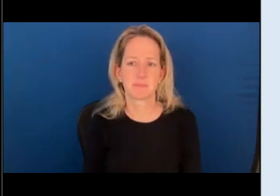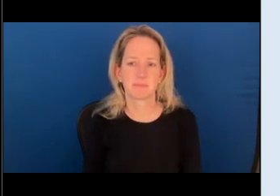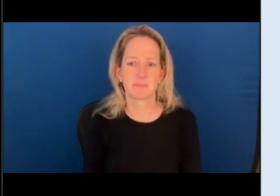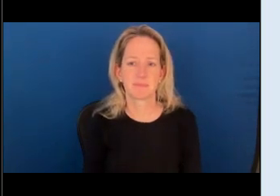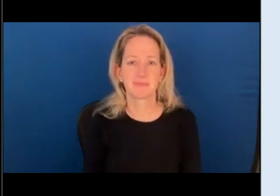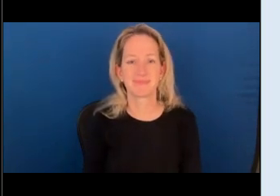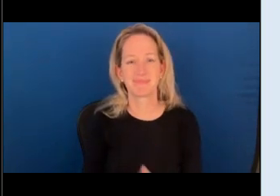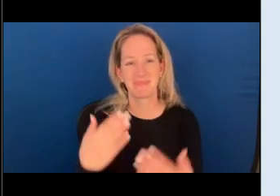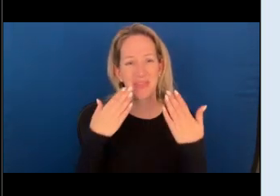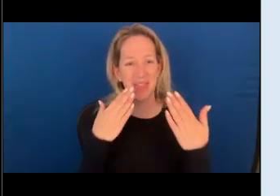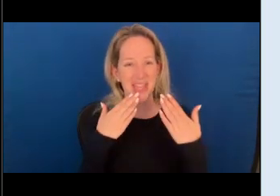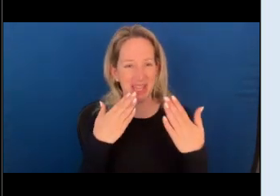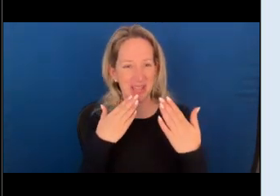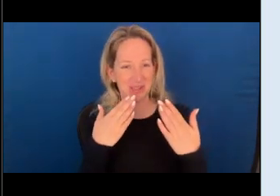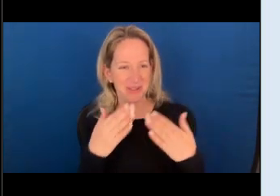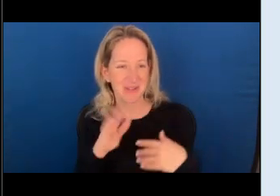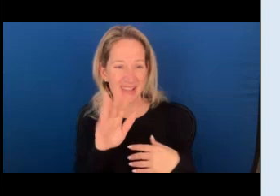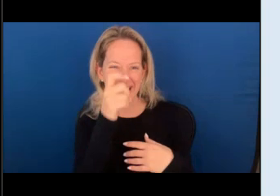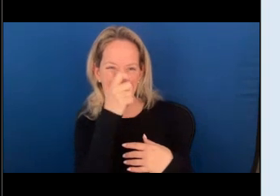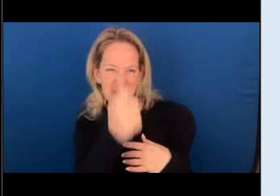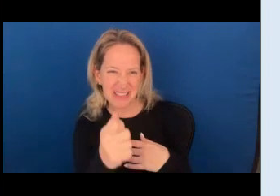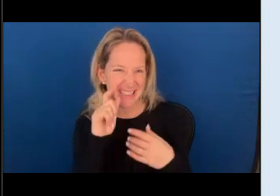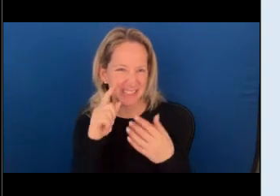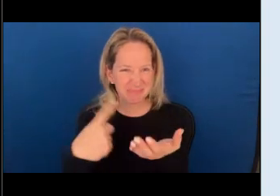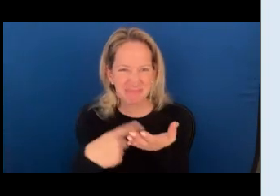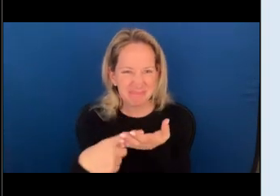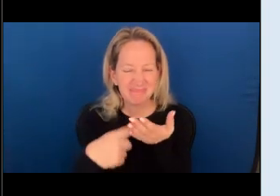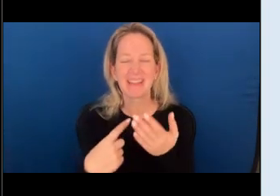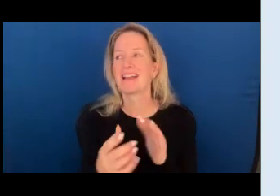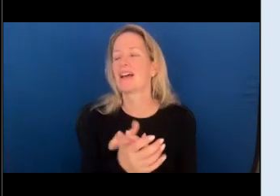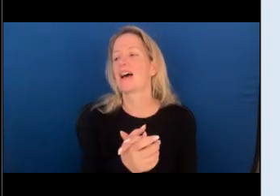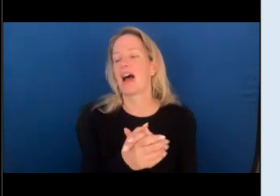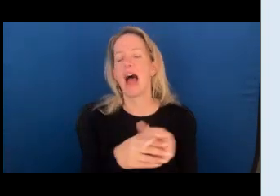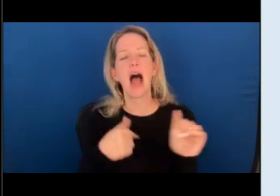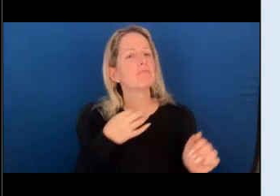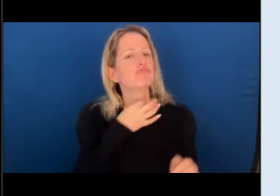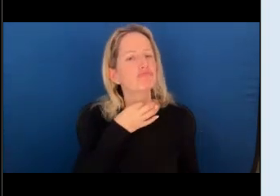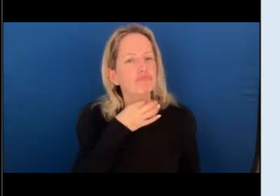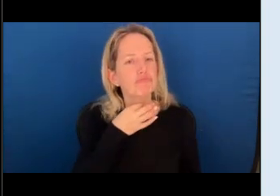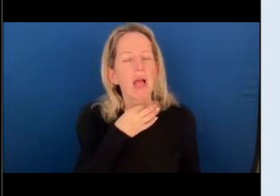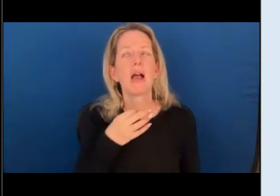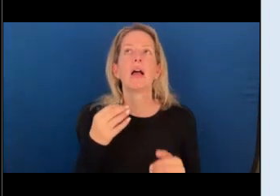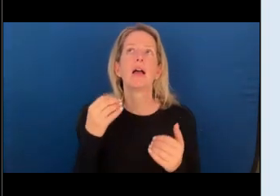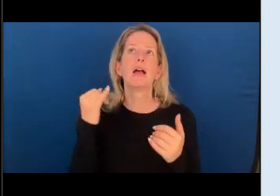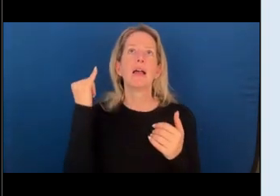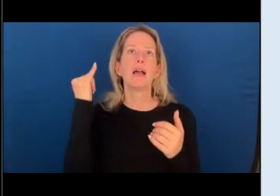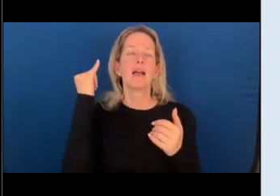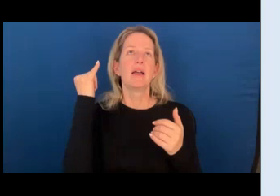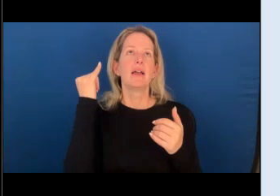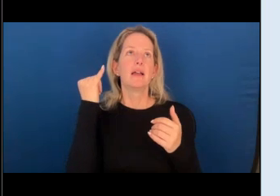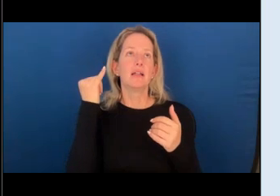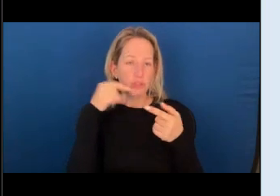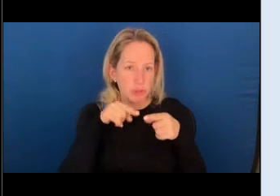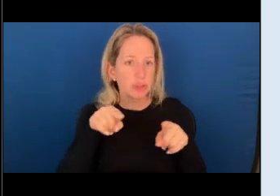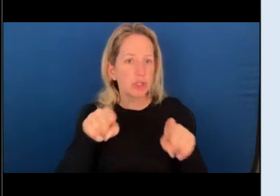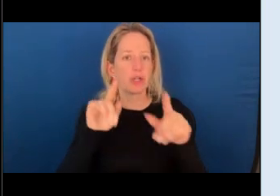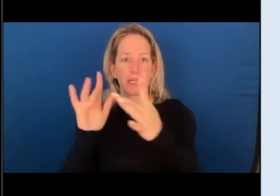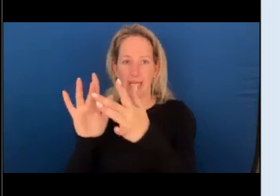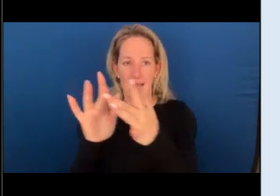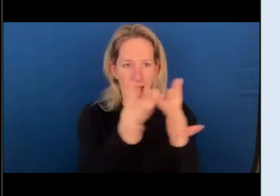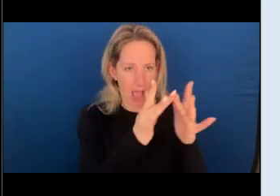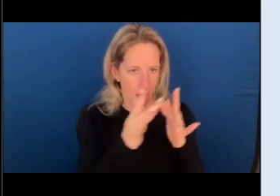Thanks, it's really interesting to hear about. I'm wondering if you have heard from people as you're doing your outreach. Where I am,